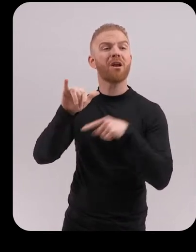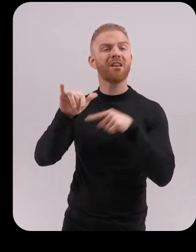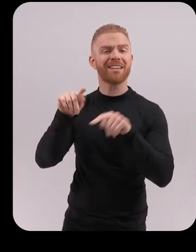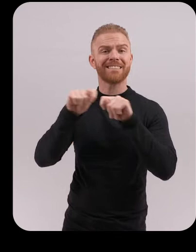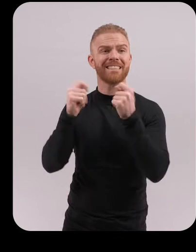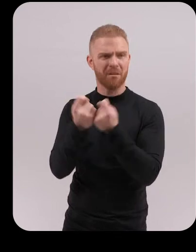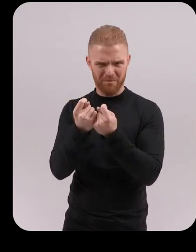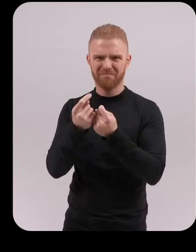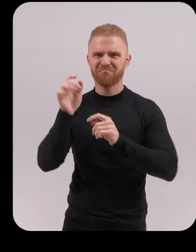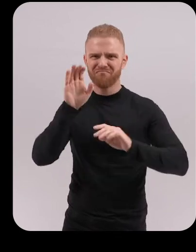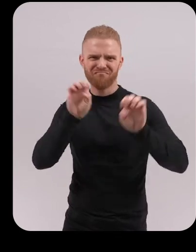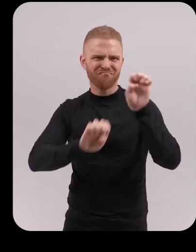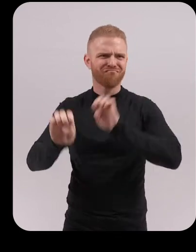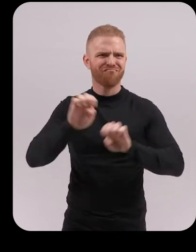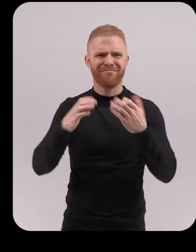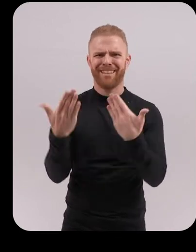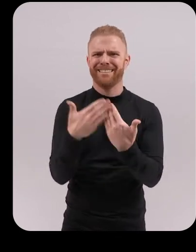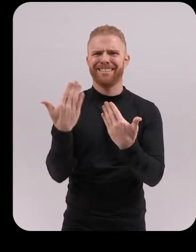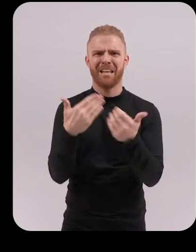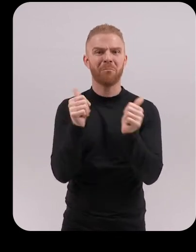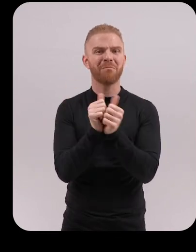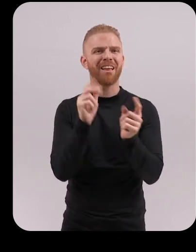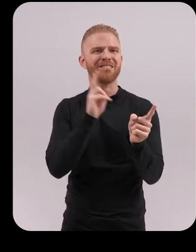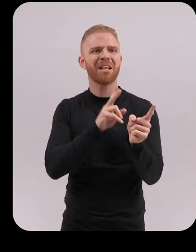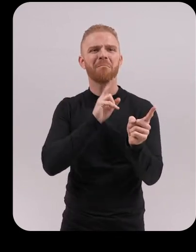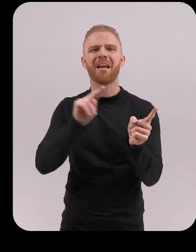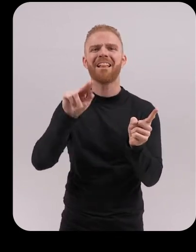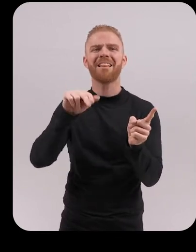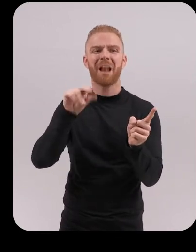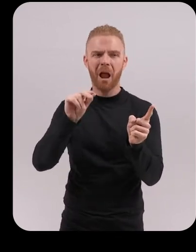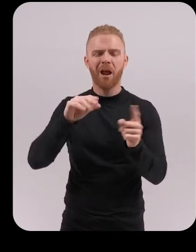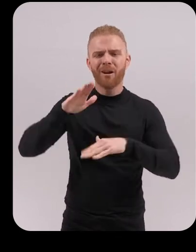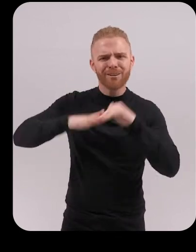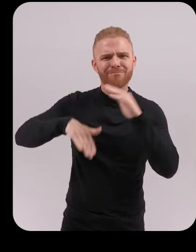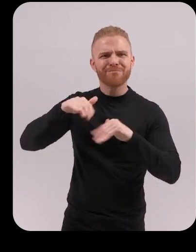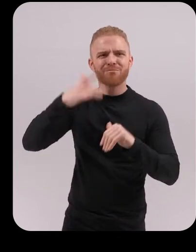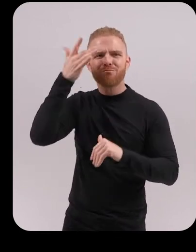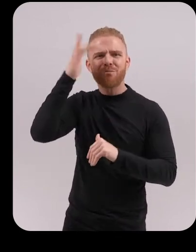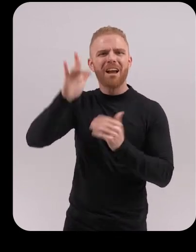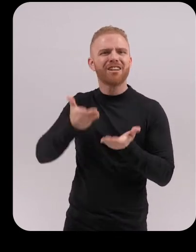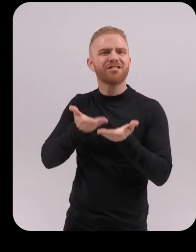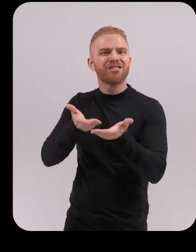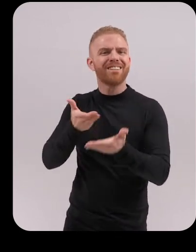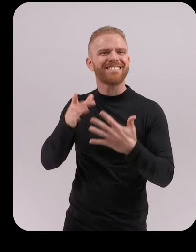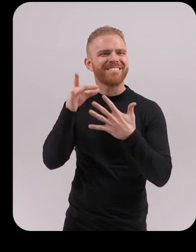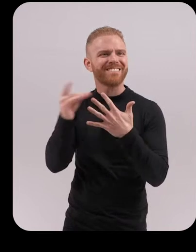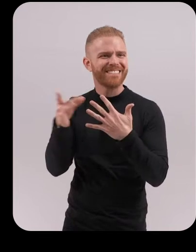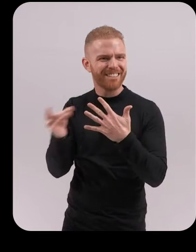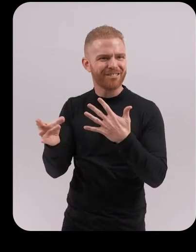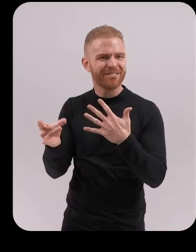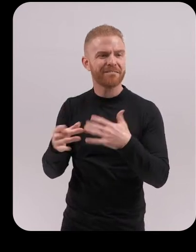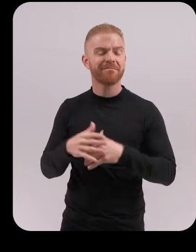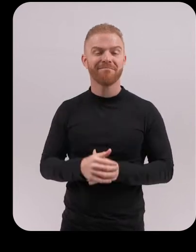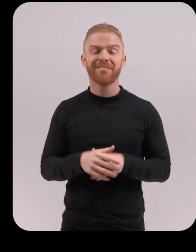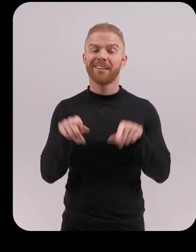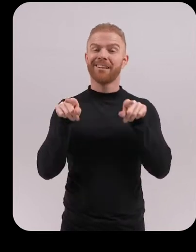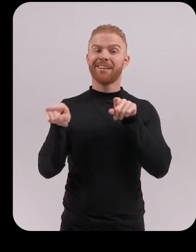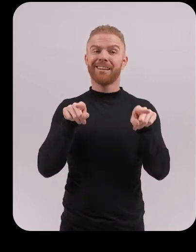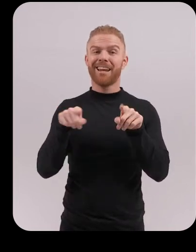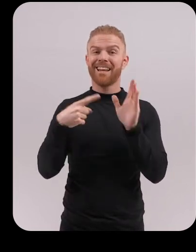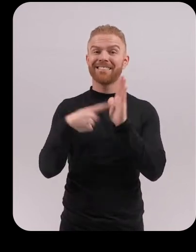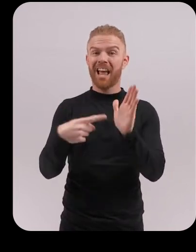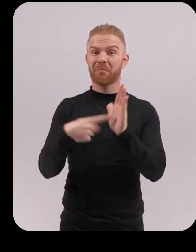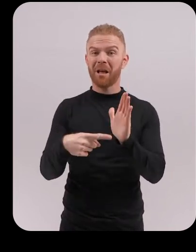able to easily experiment with Gemini Nano while building their Smart Suggestions feature. And yet,